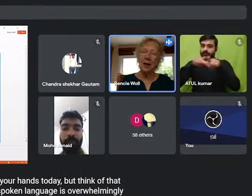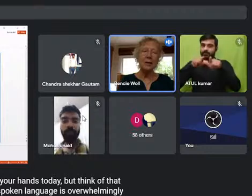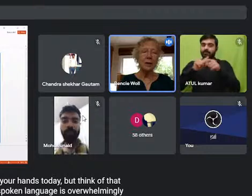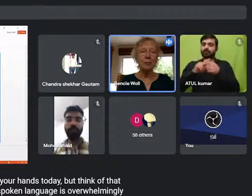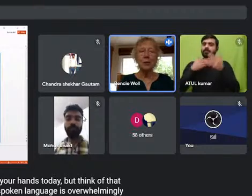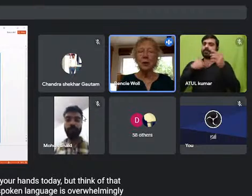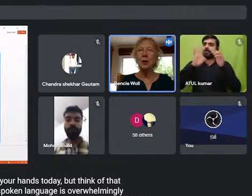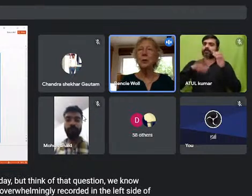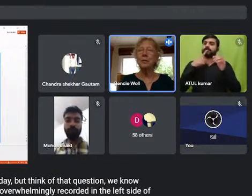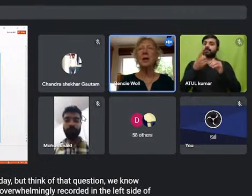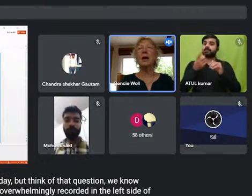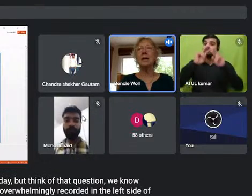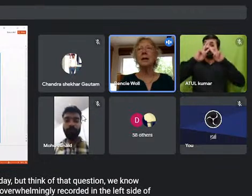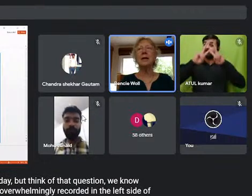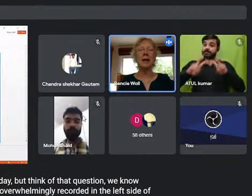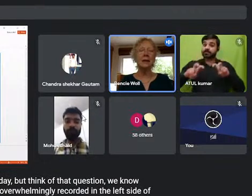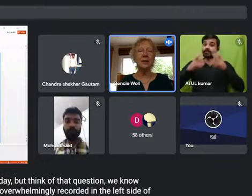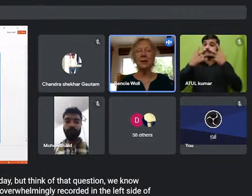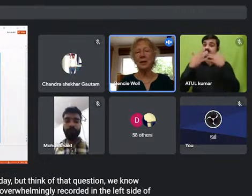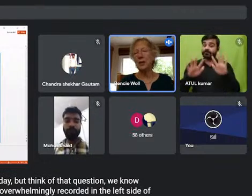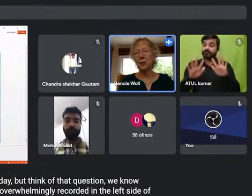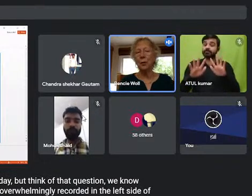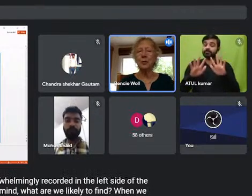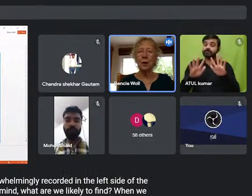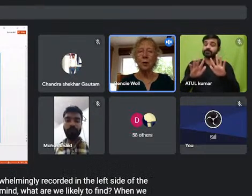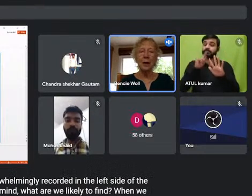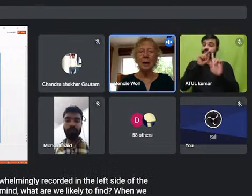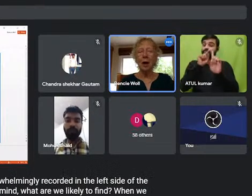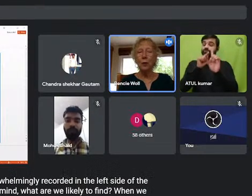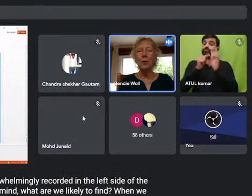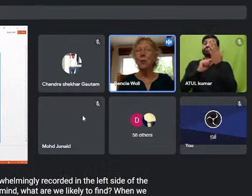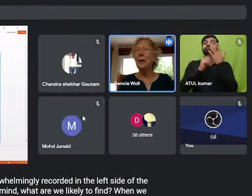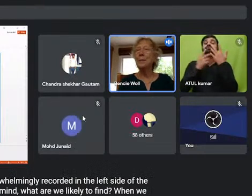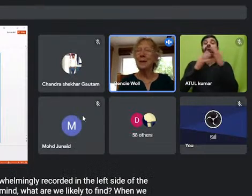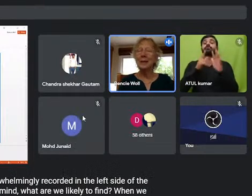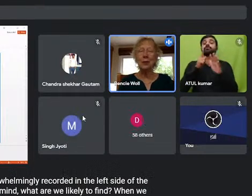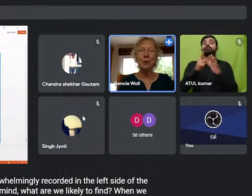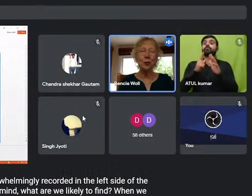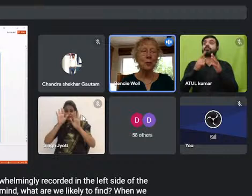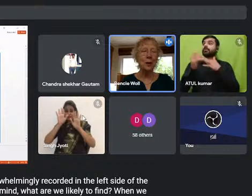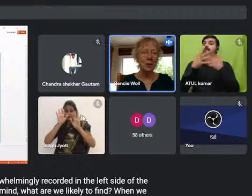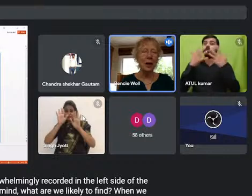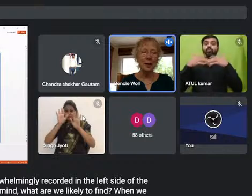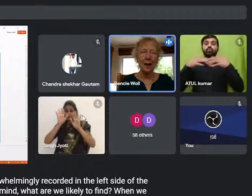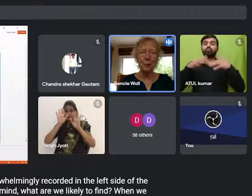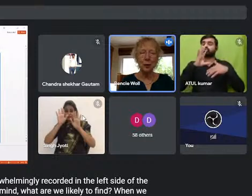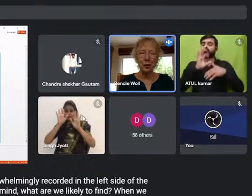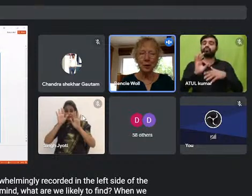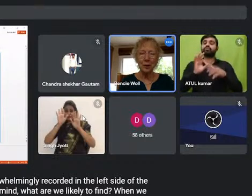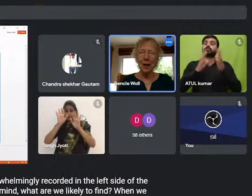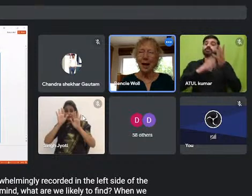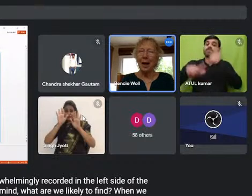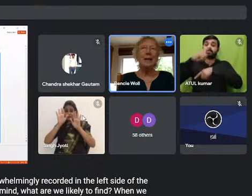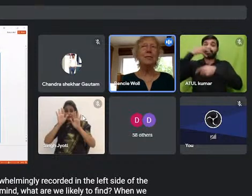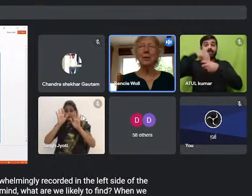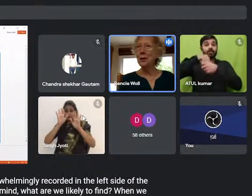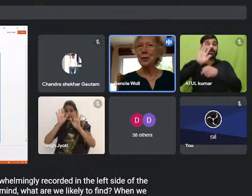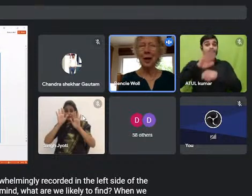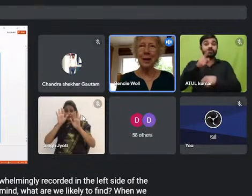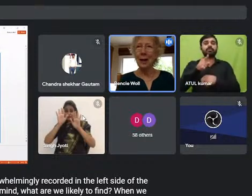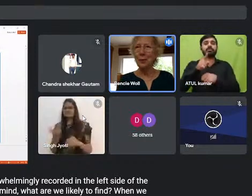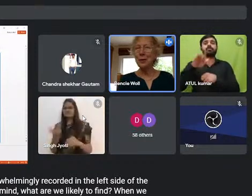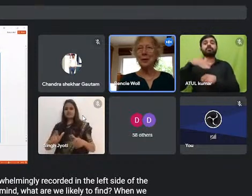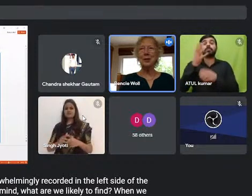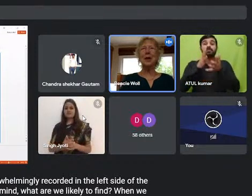I have to say that the research we've done indicates that this is also overwhelmingly true of sign languages. Even